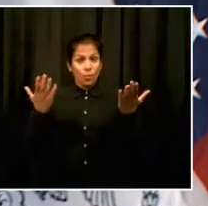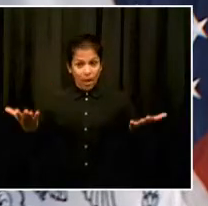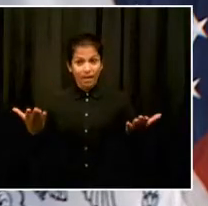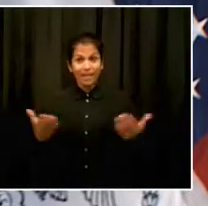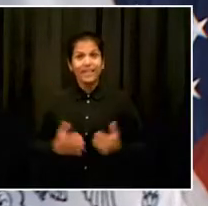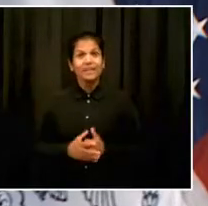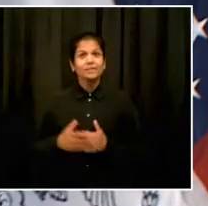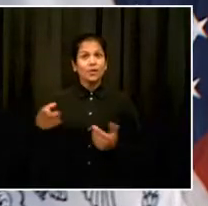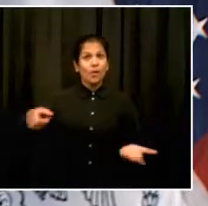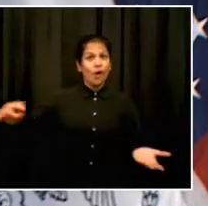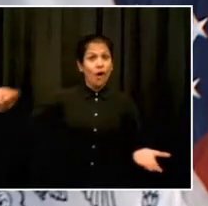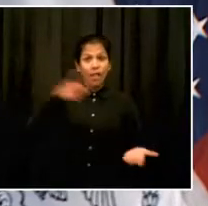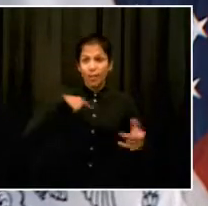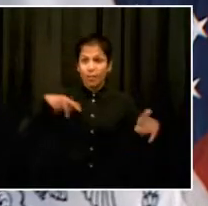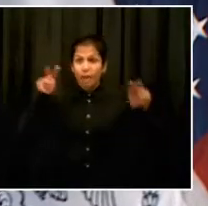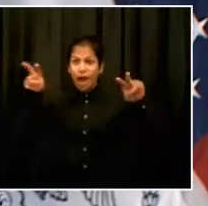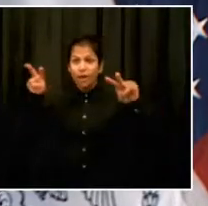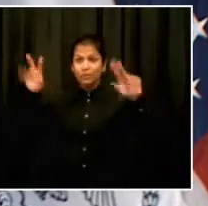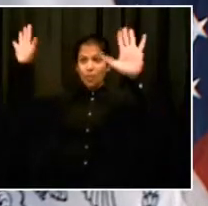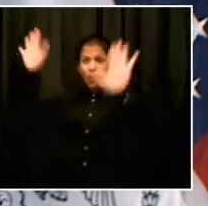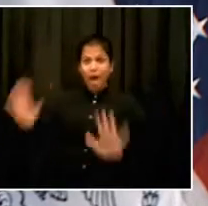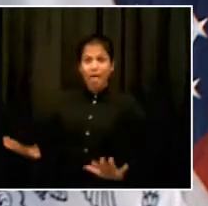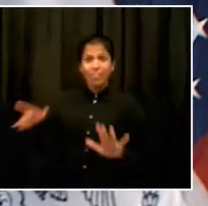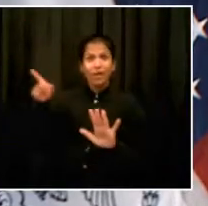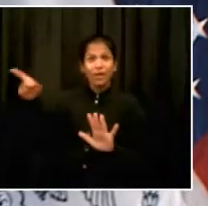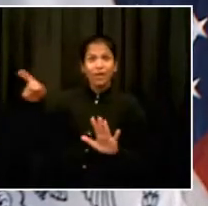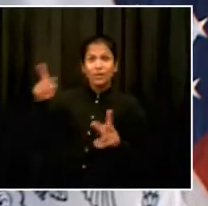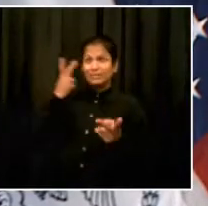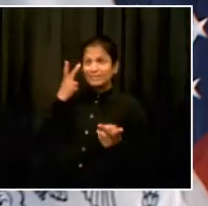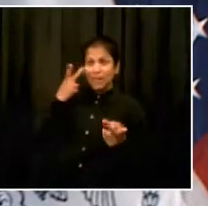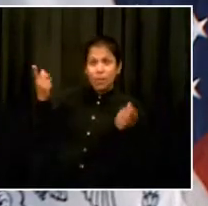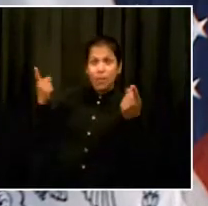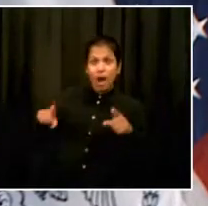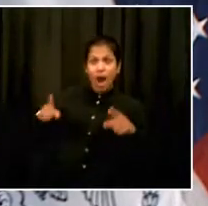the storm advances. Tropical Storm Isaias,